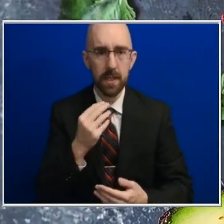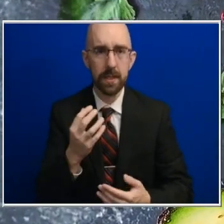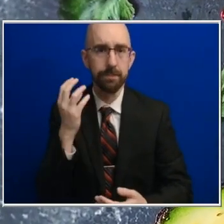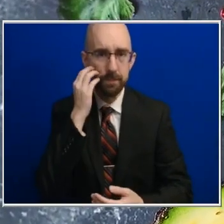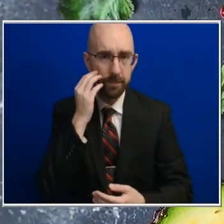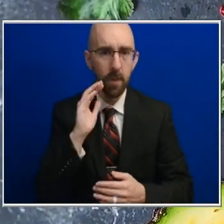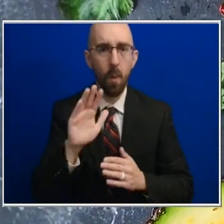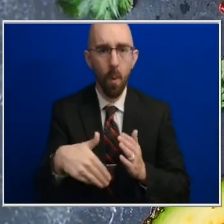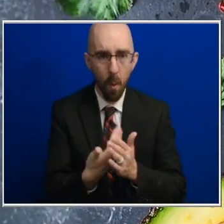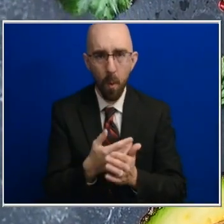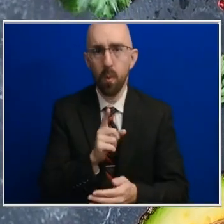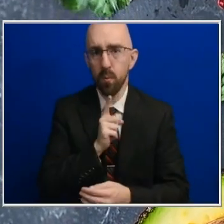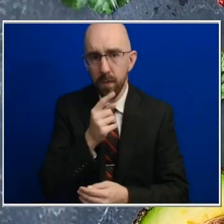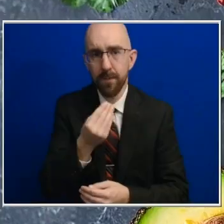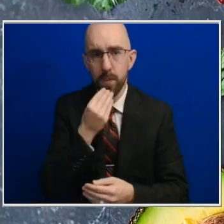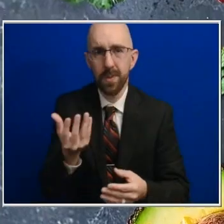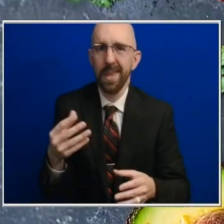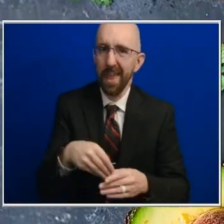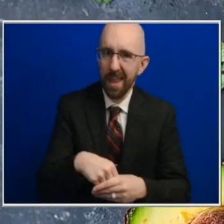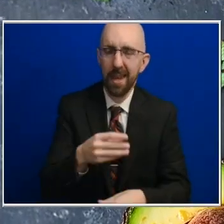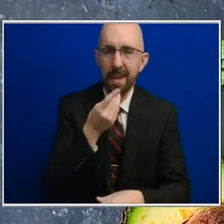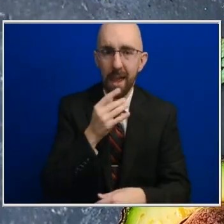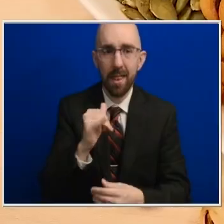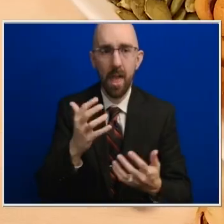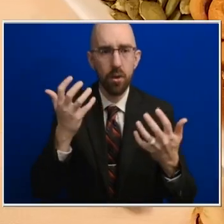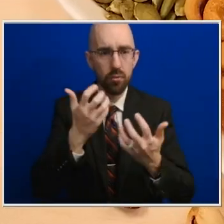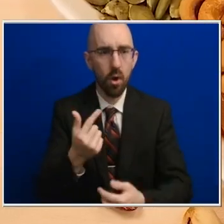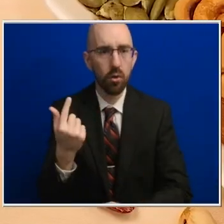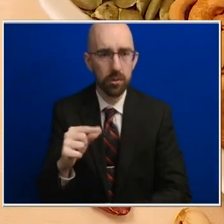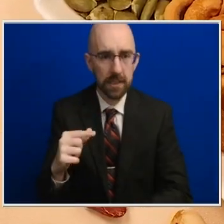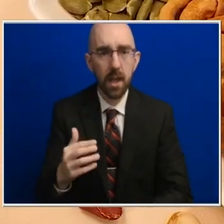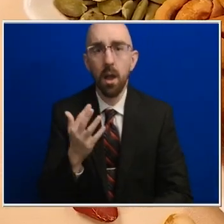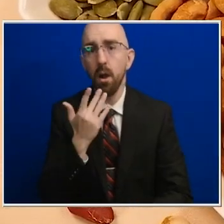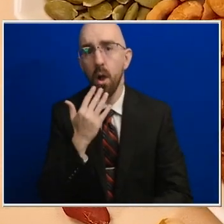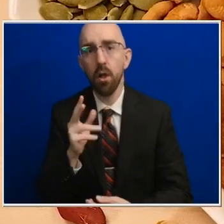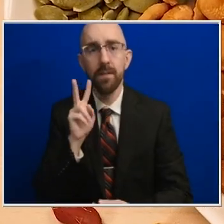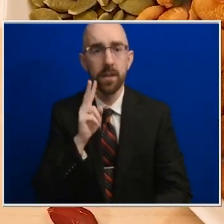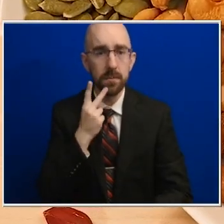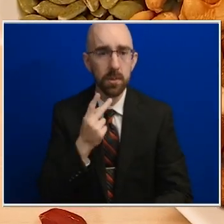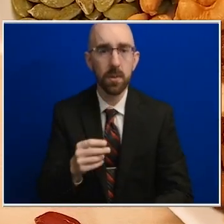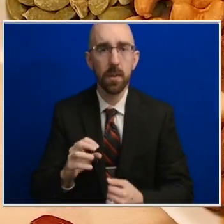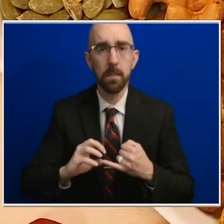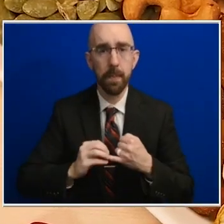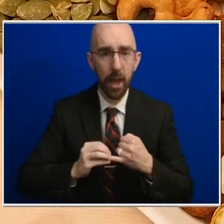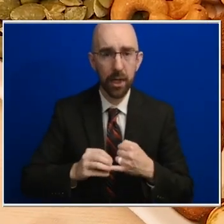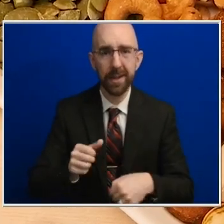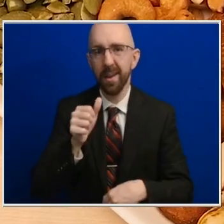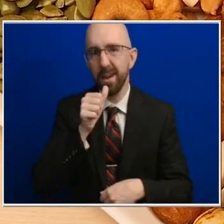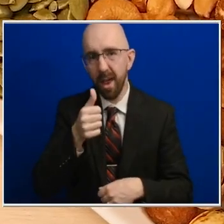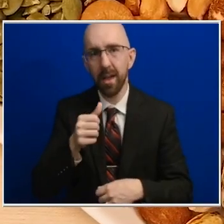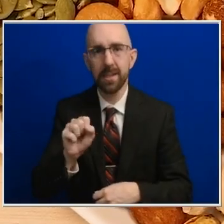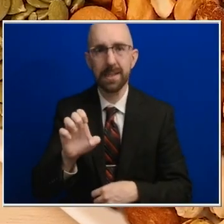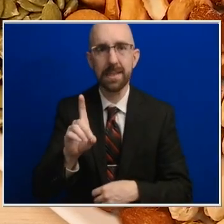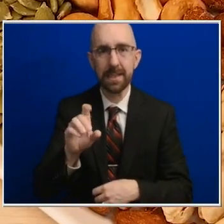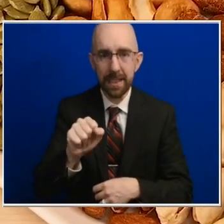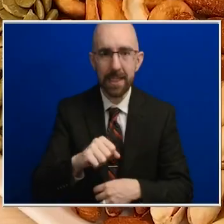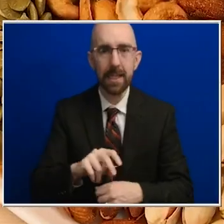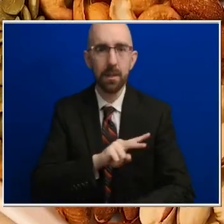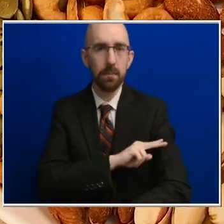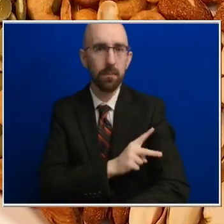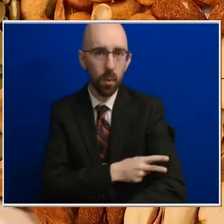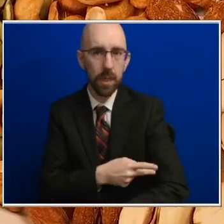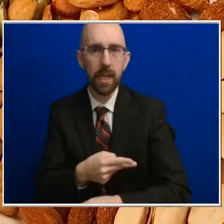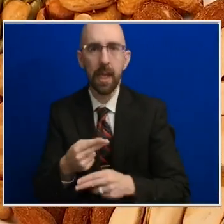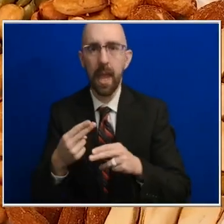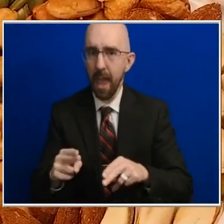diet. So things like dark greens, colorful vegetables, berries, nuts and seeds, proteins, eggs, real